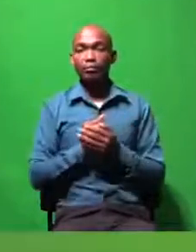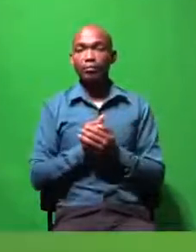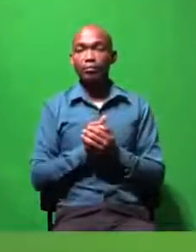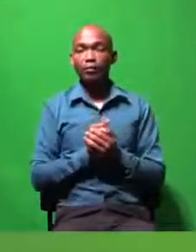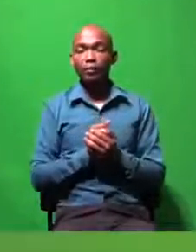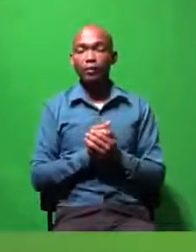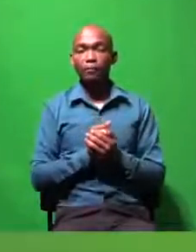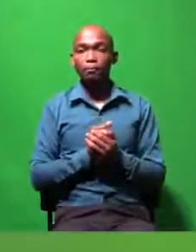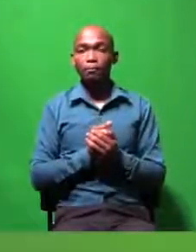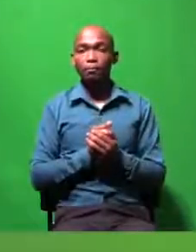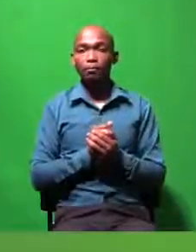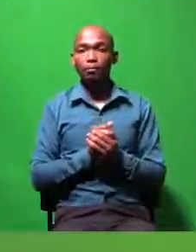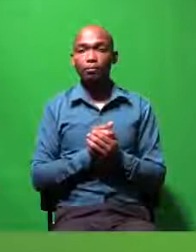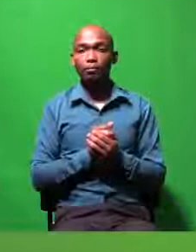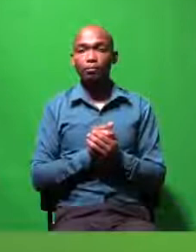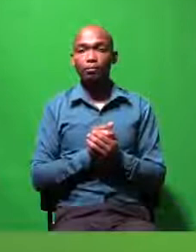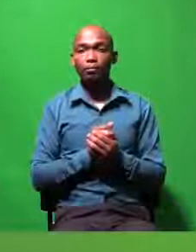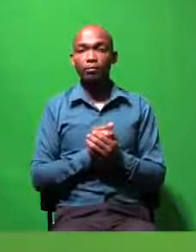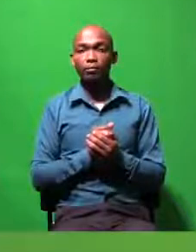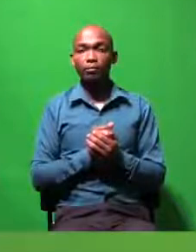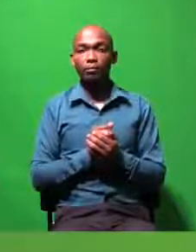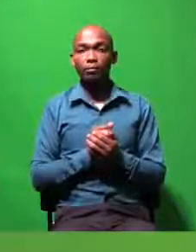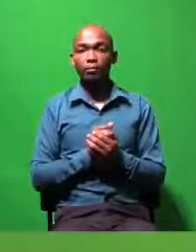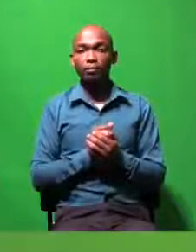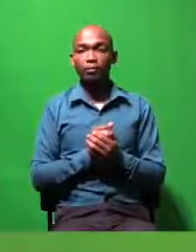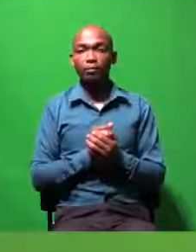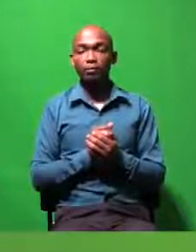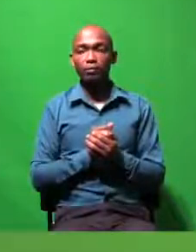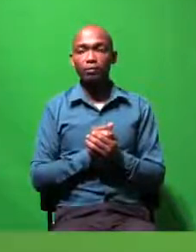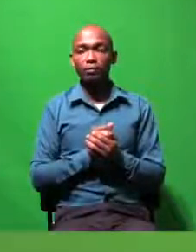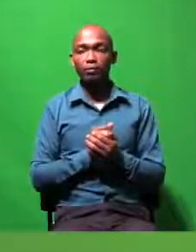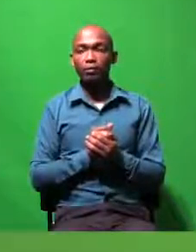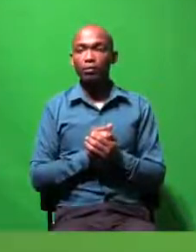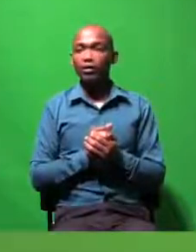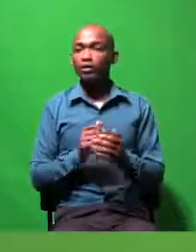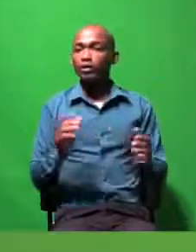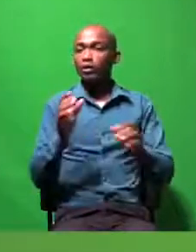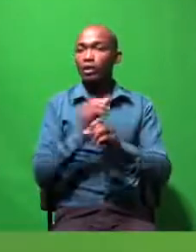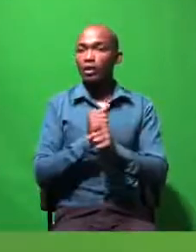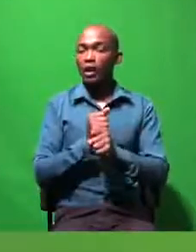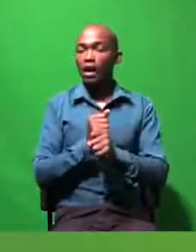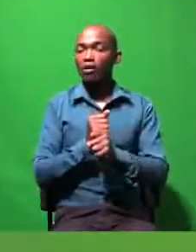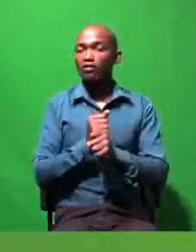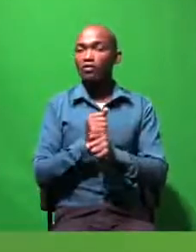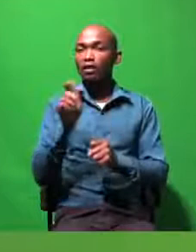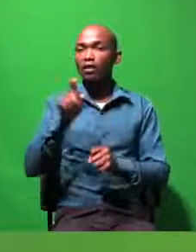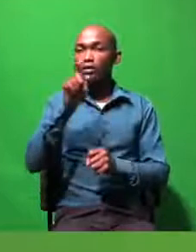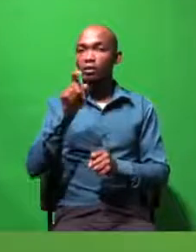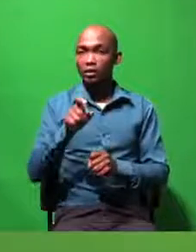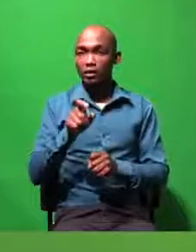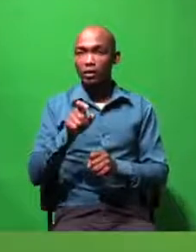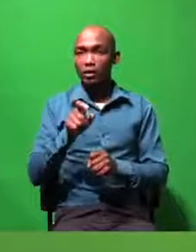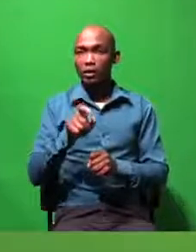and 30 degrees. So we can have a question. Tell me the complement